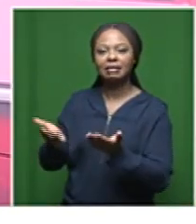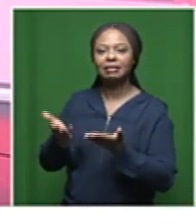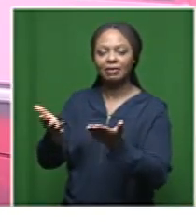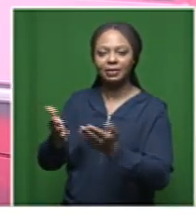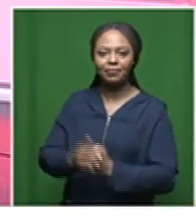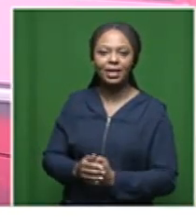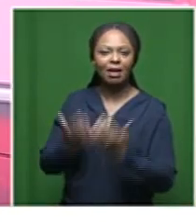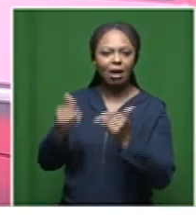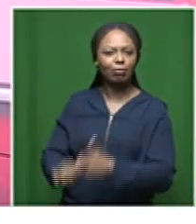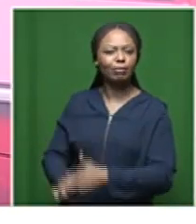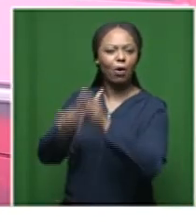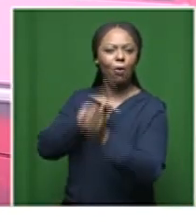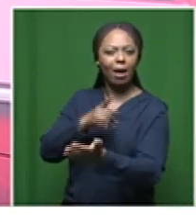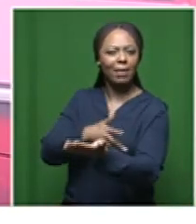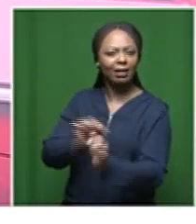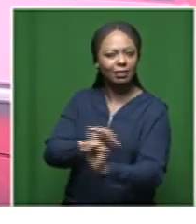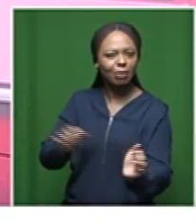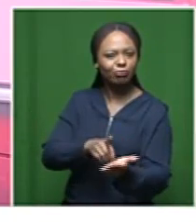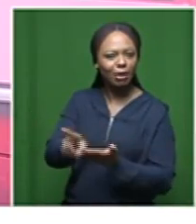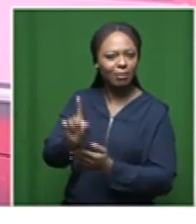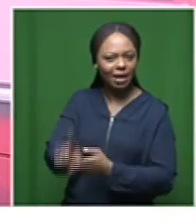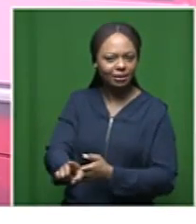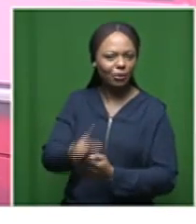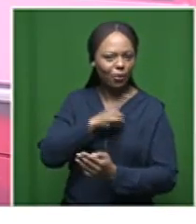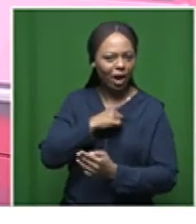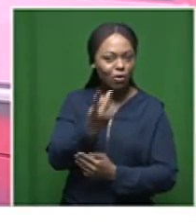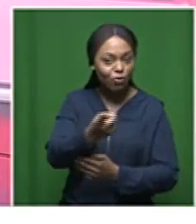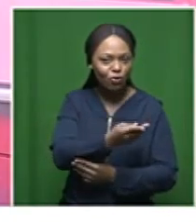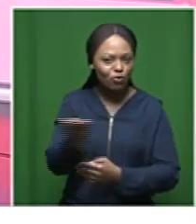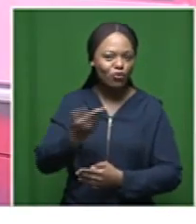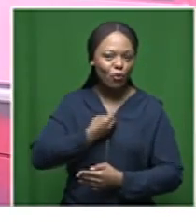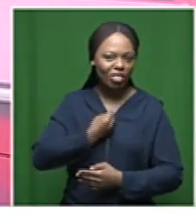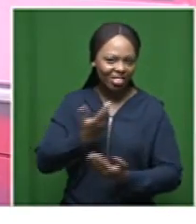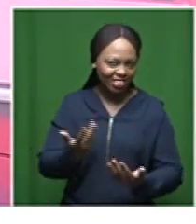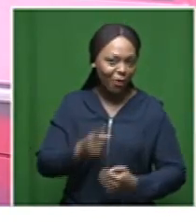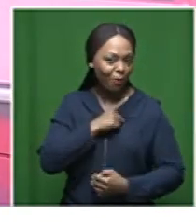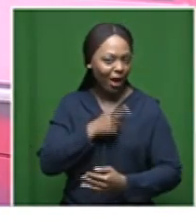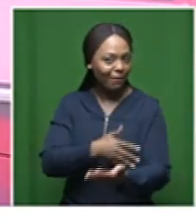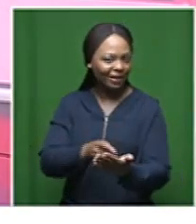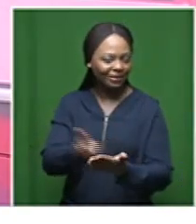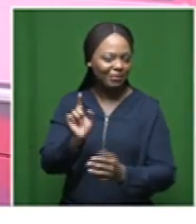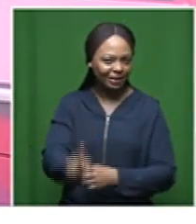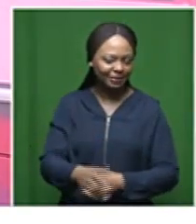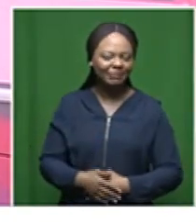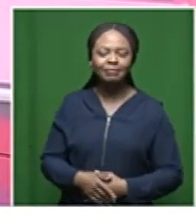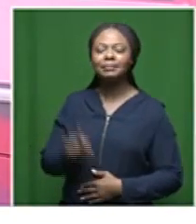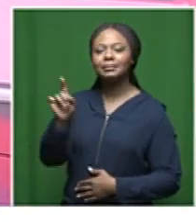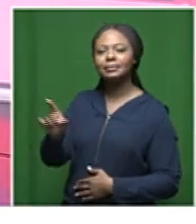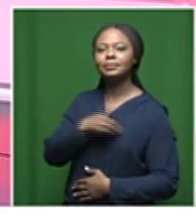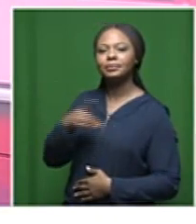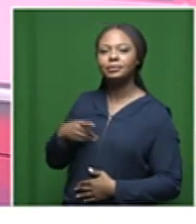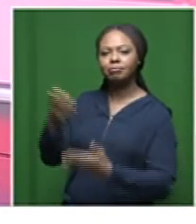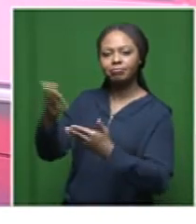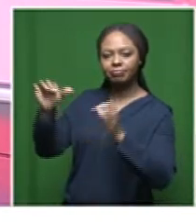importance and benefits of donating blood, especially to you as a young person. Doc, welcome back. I think let's continue our conversation. What you started